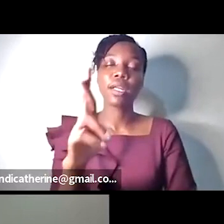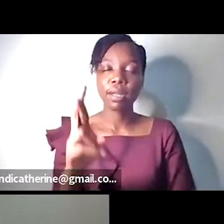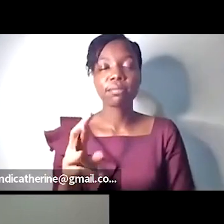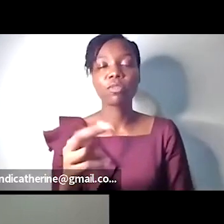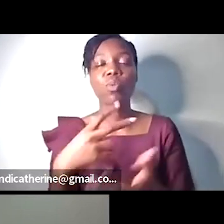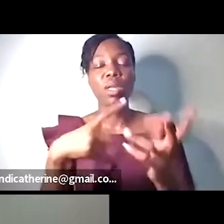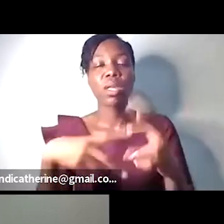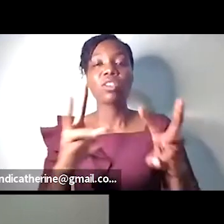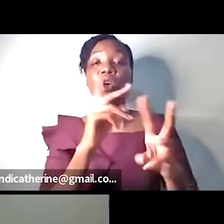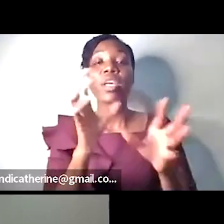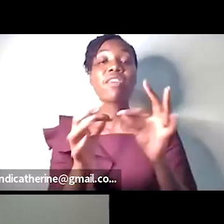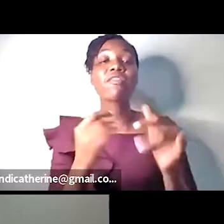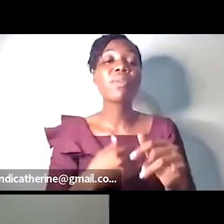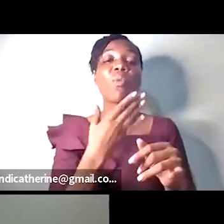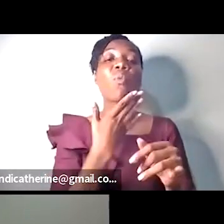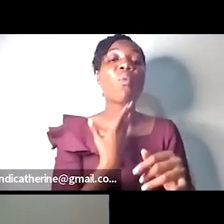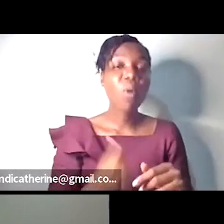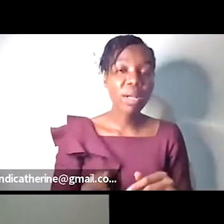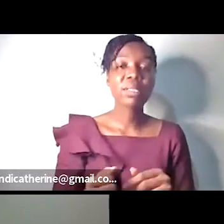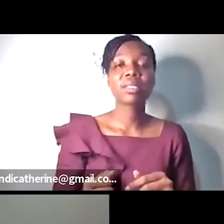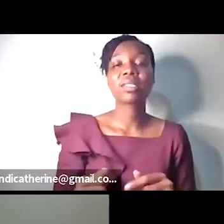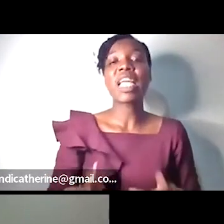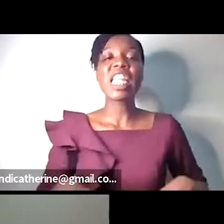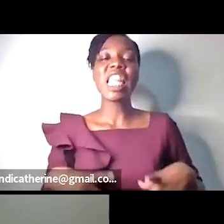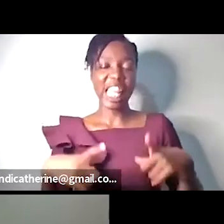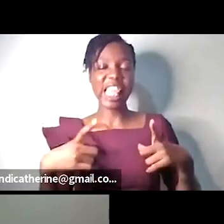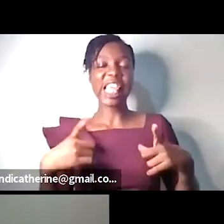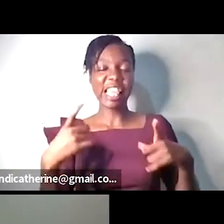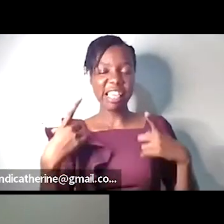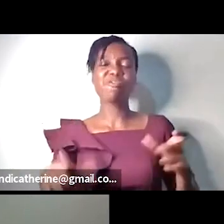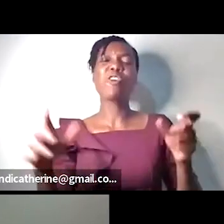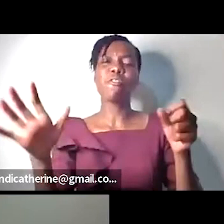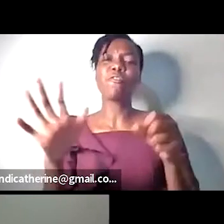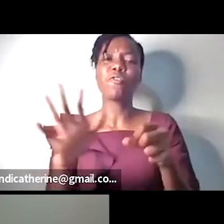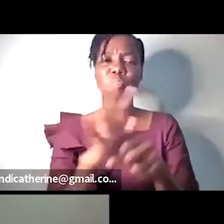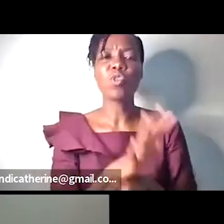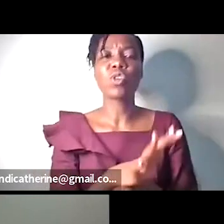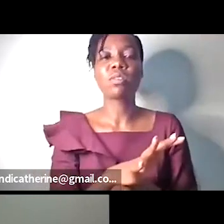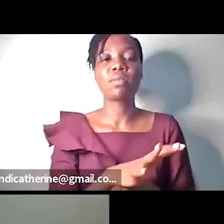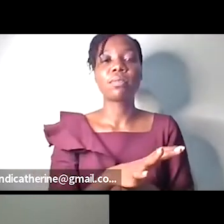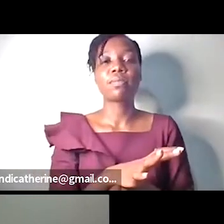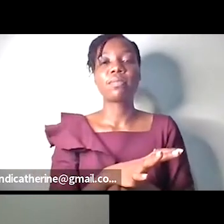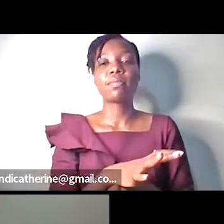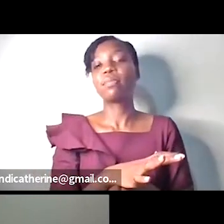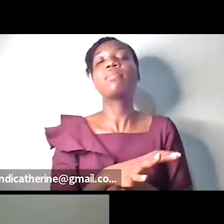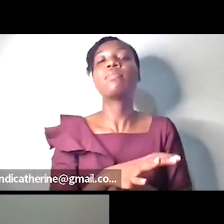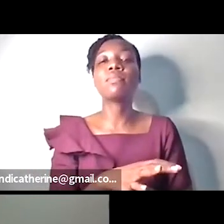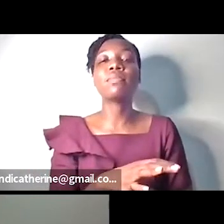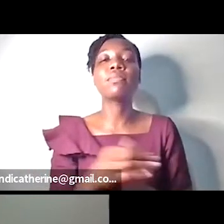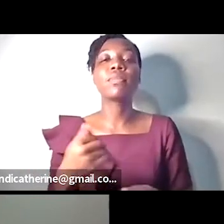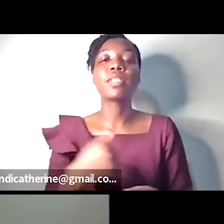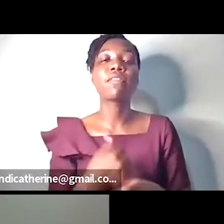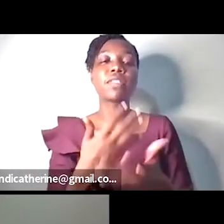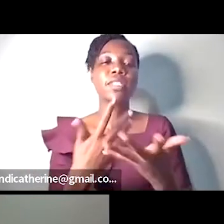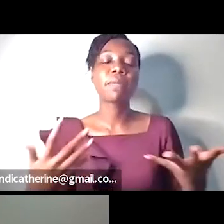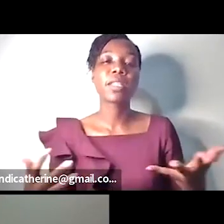leave a legacy, for me to be able to live my life in full, there's that for lack of a better